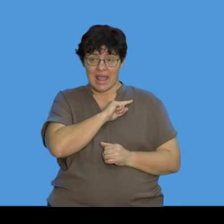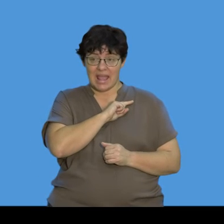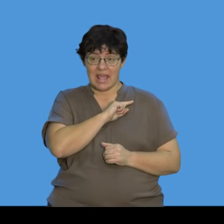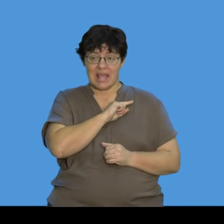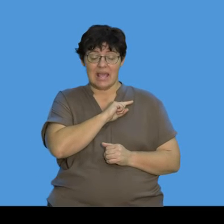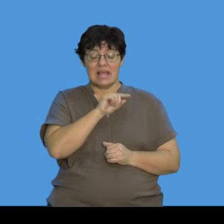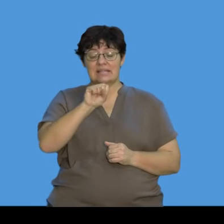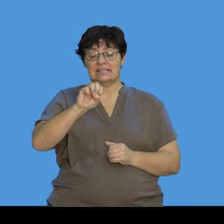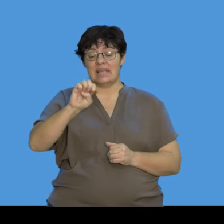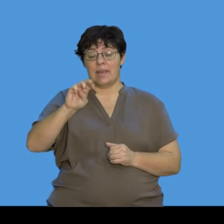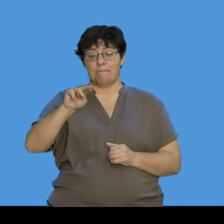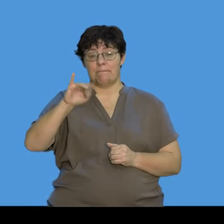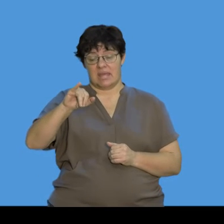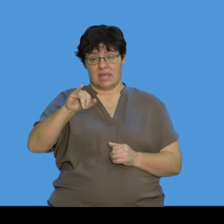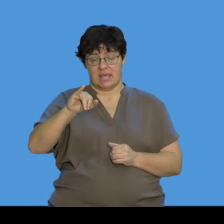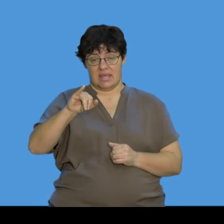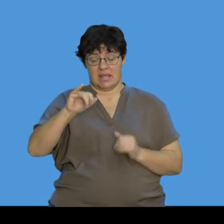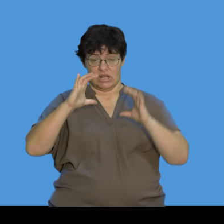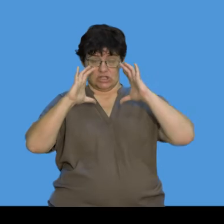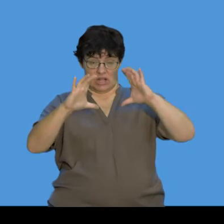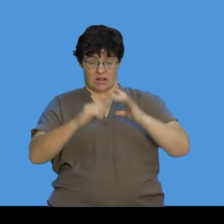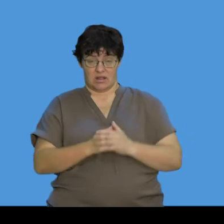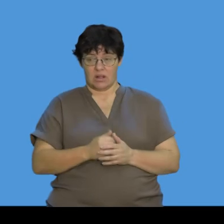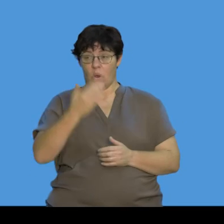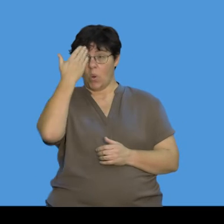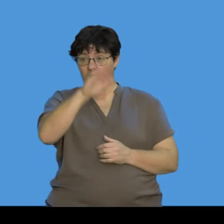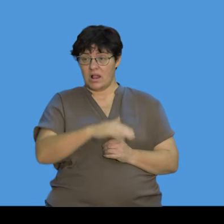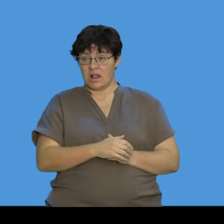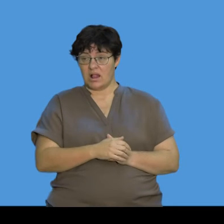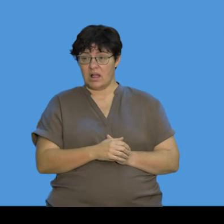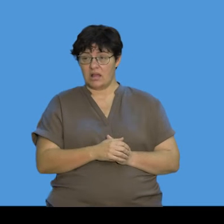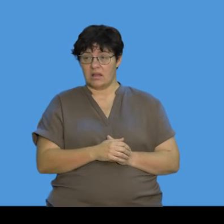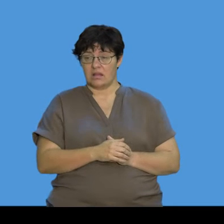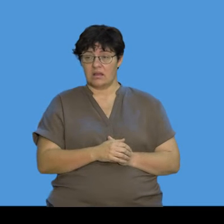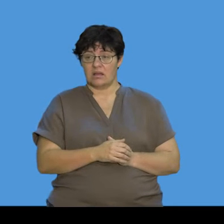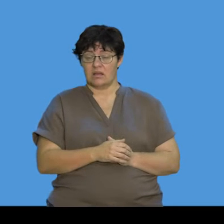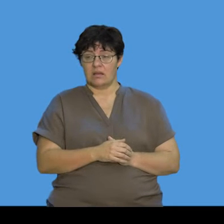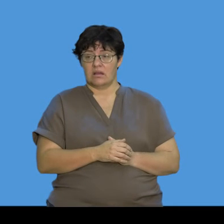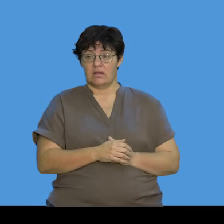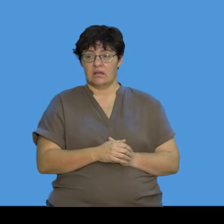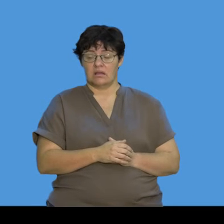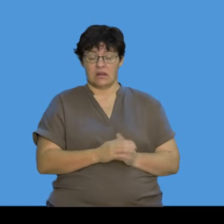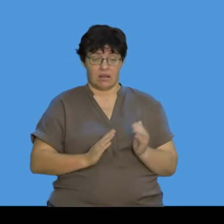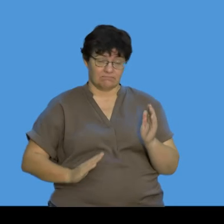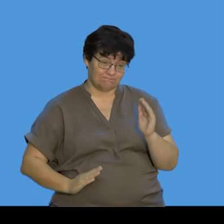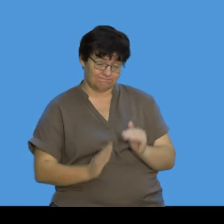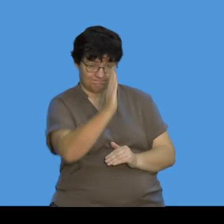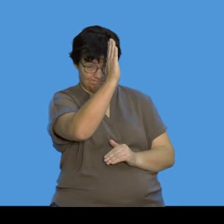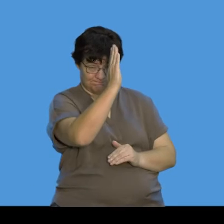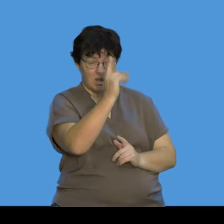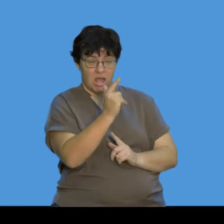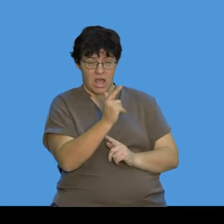is a semicircle, and I know that an angle that is subtended by a diameter